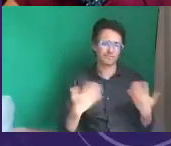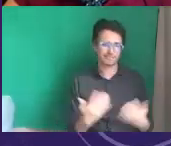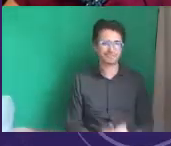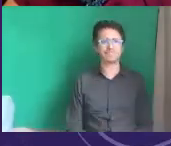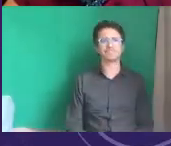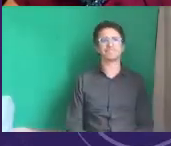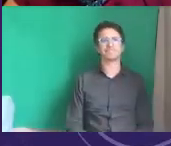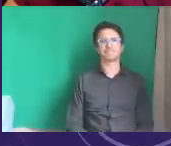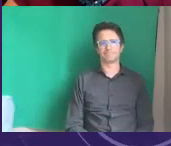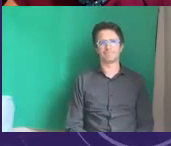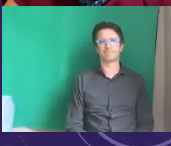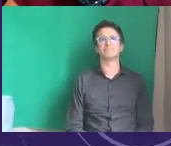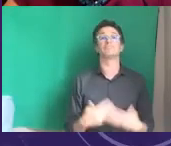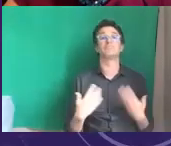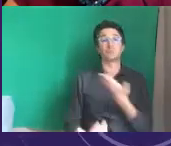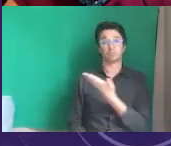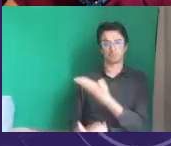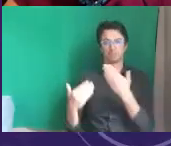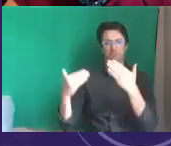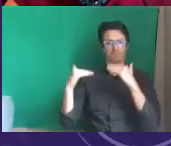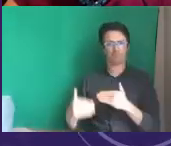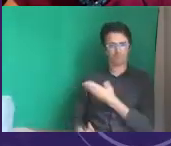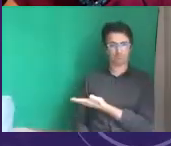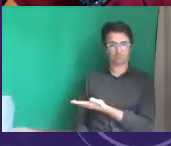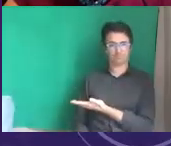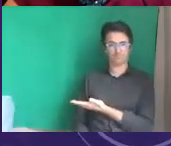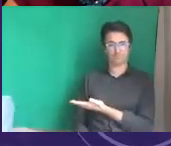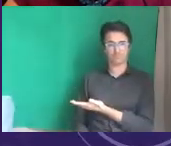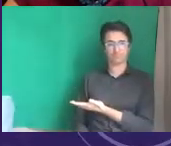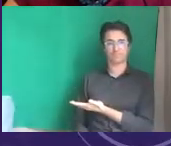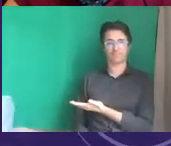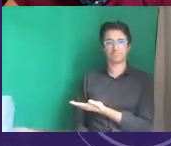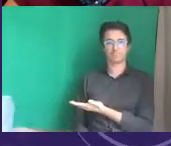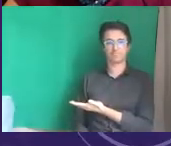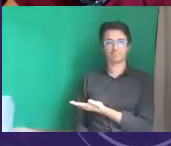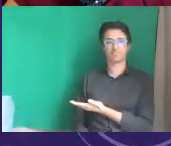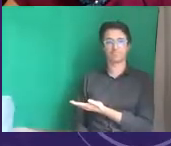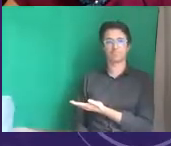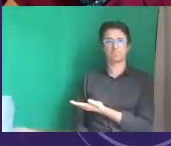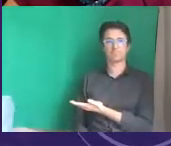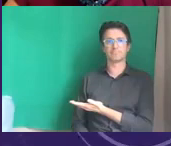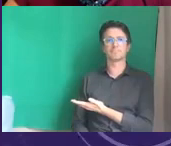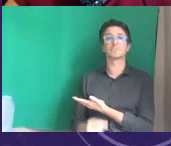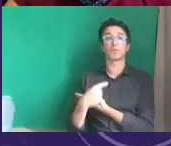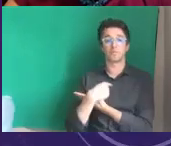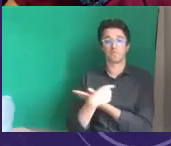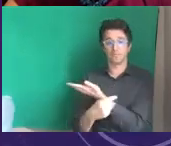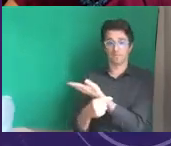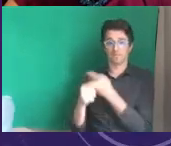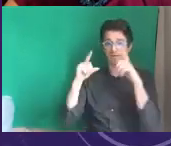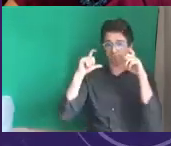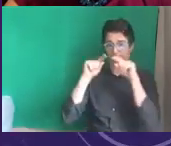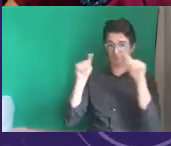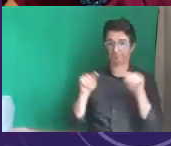and what an automatic generated alt text would say of this image. People, large